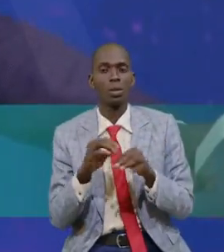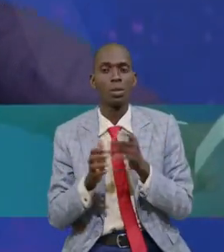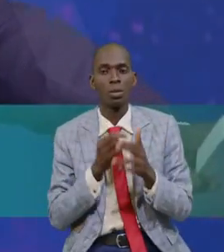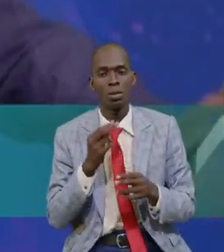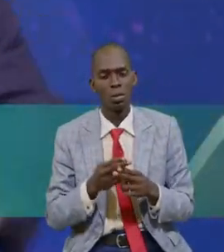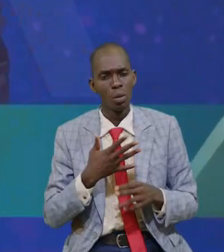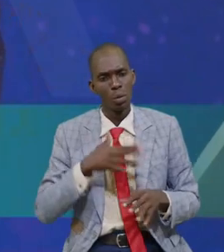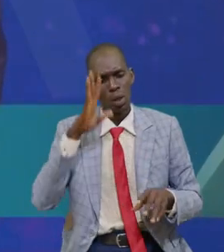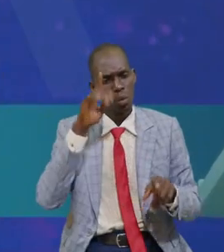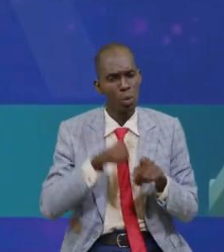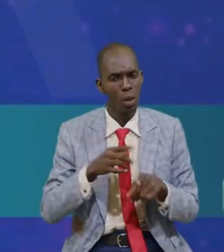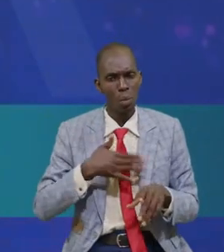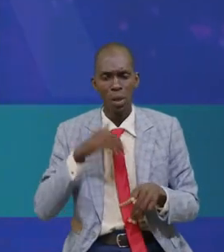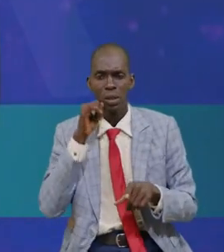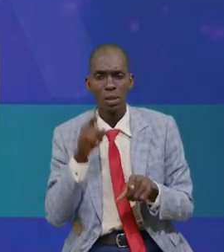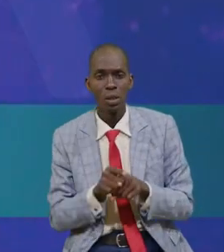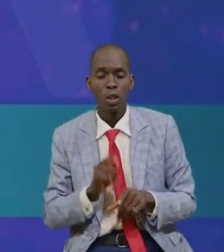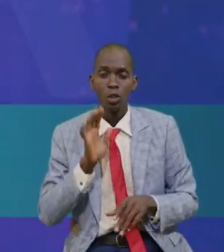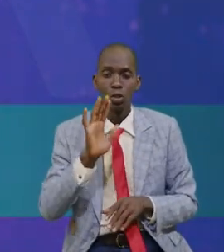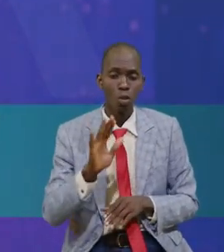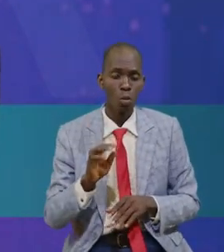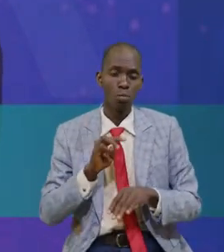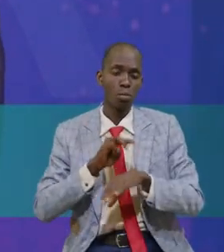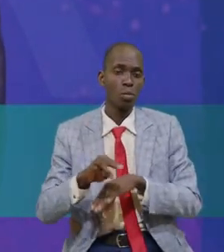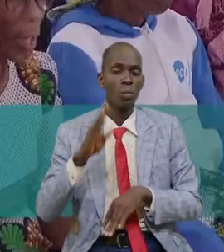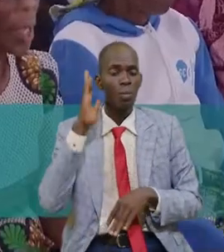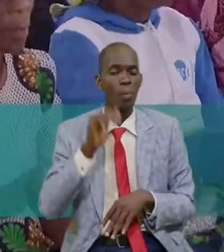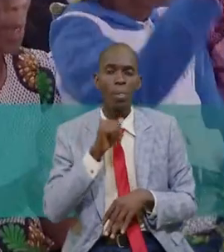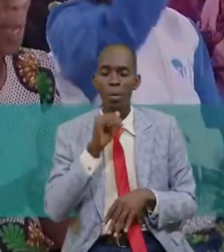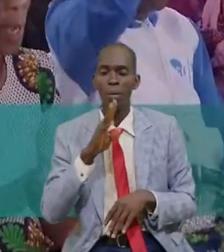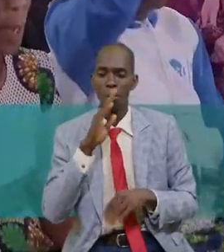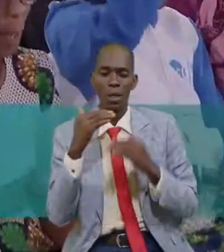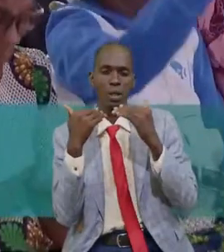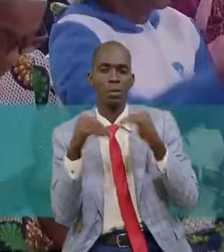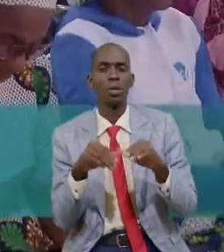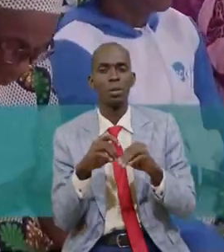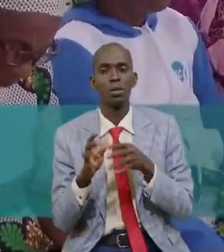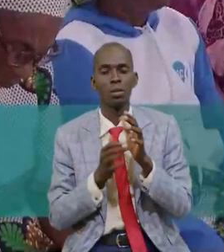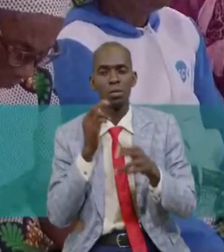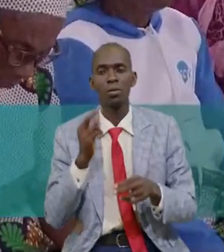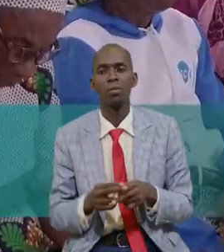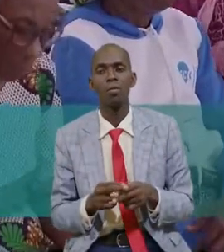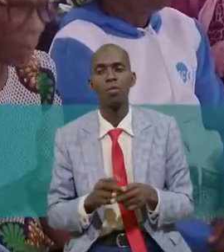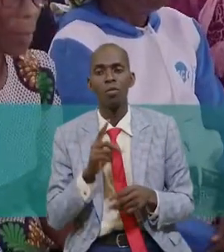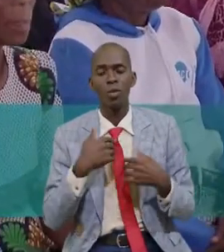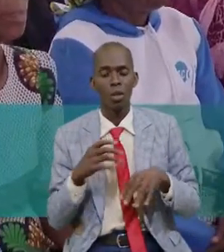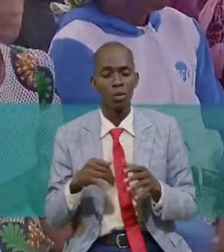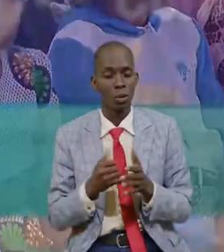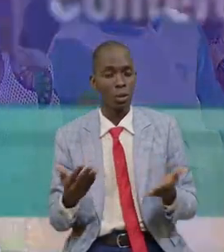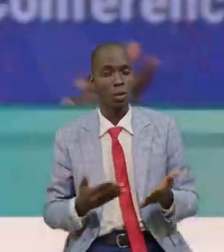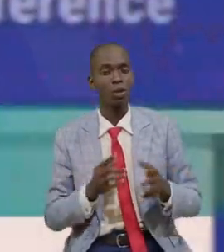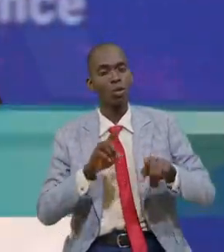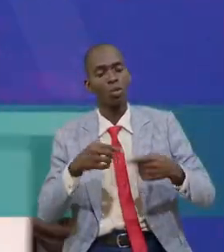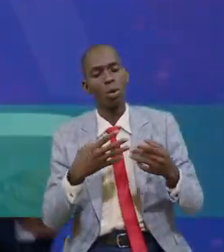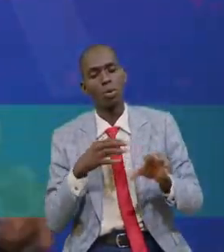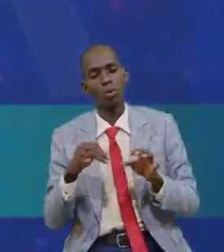my sister, your ministry will not be limited. Yeah. You've done it here, go and do it